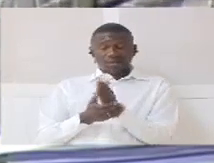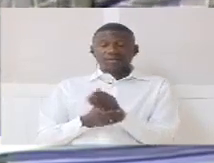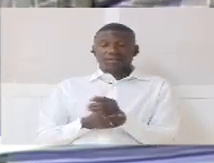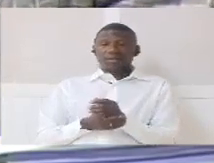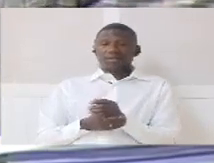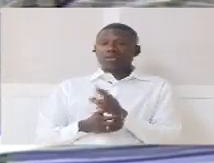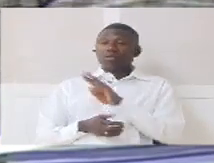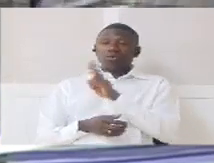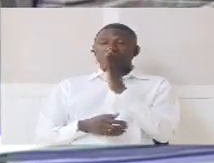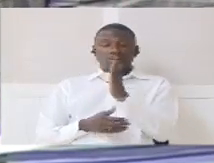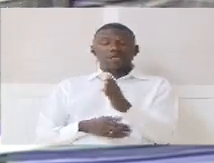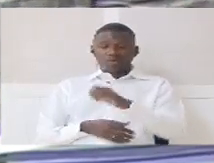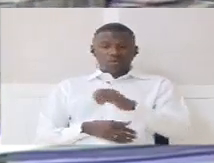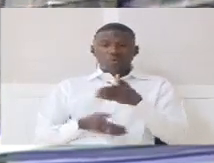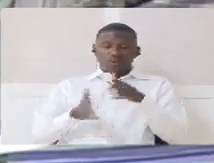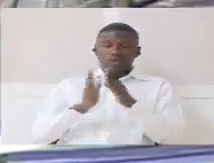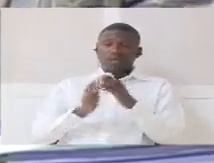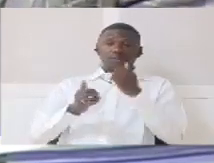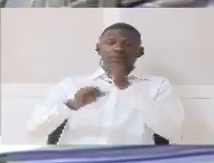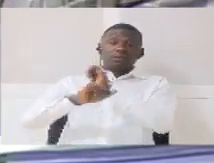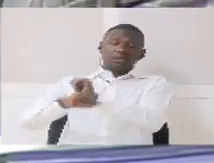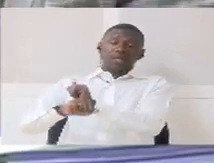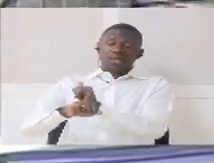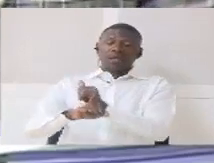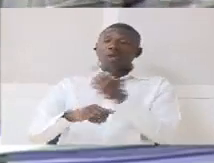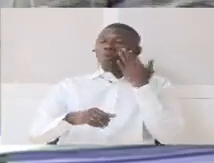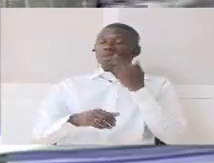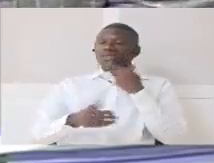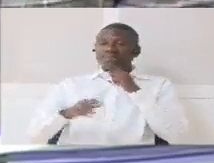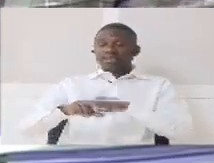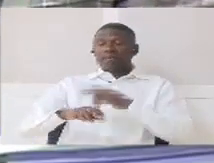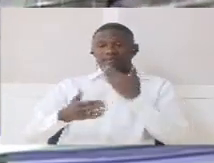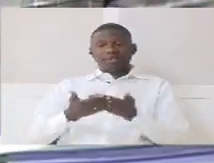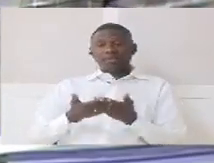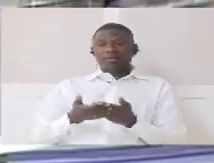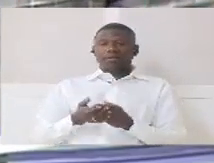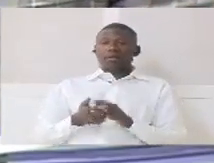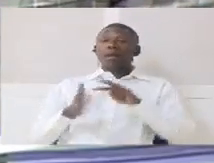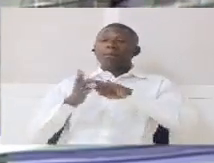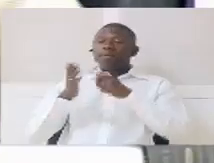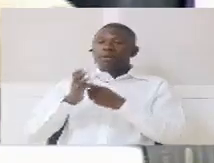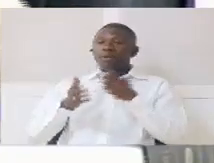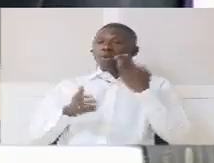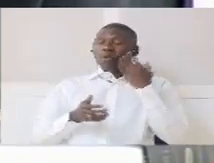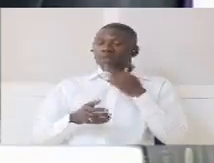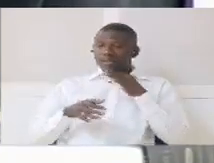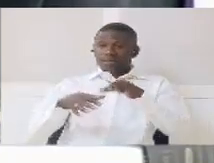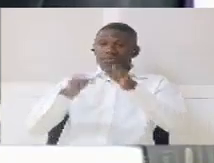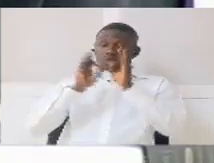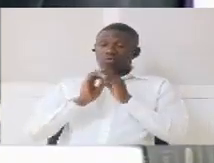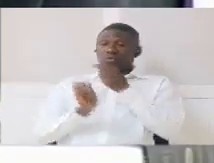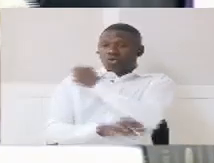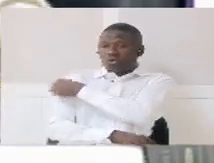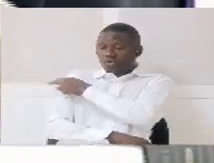Illegal detention. So when they took him to hospital, they were still violating his rights. From